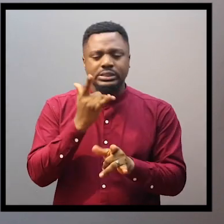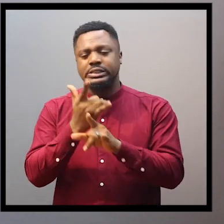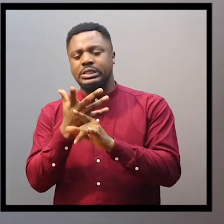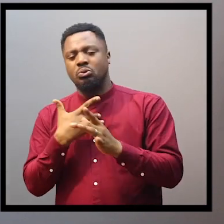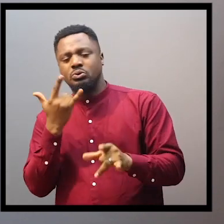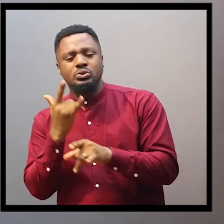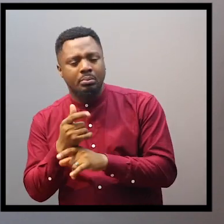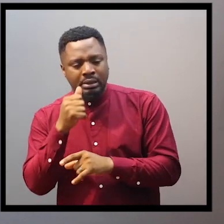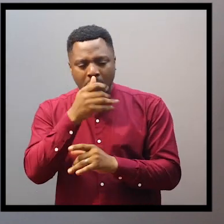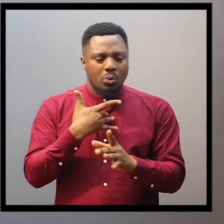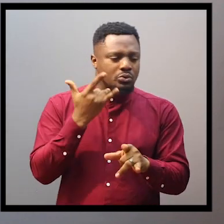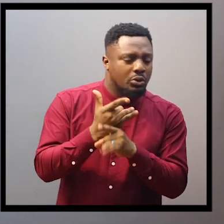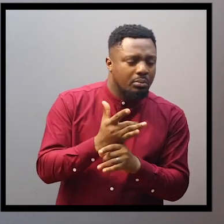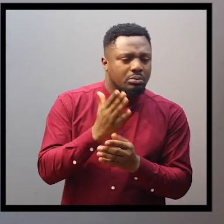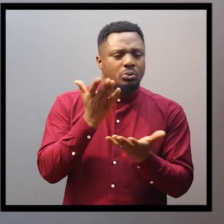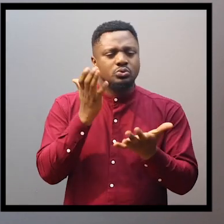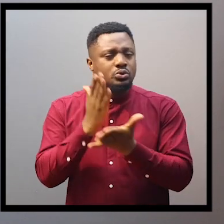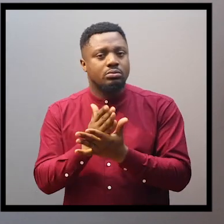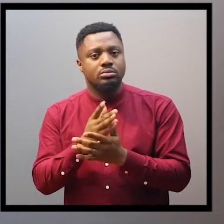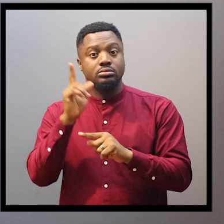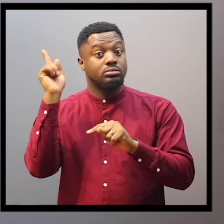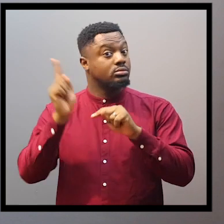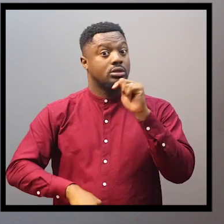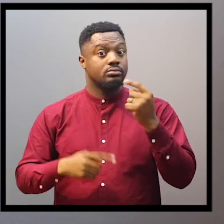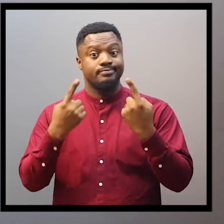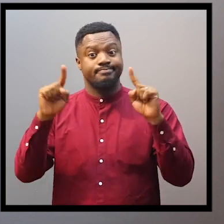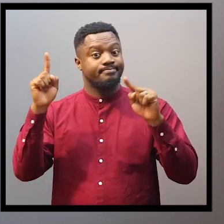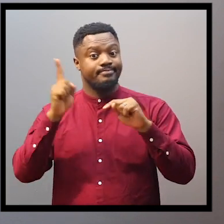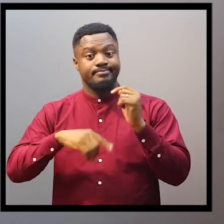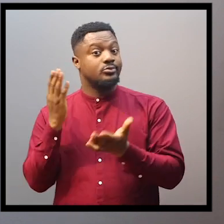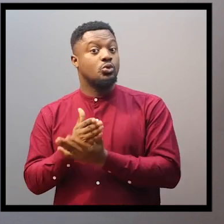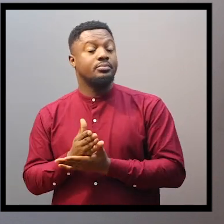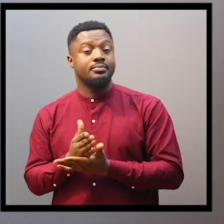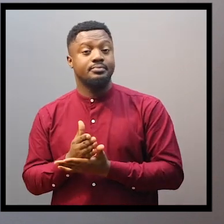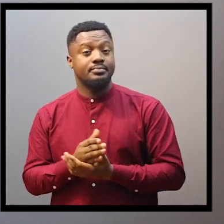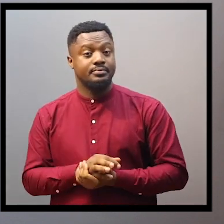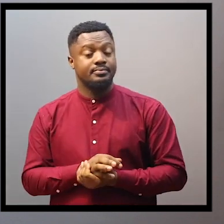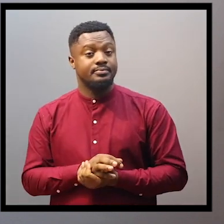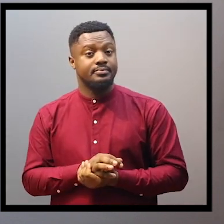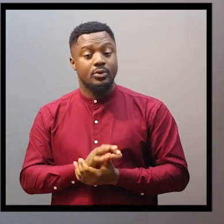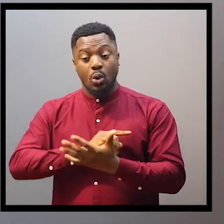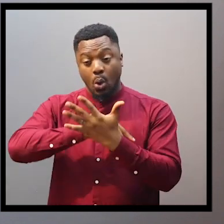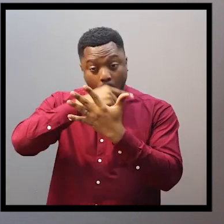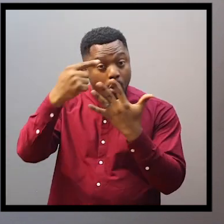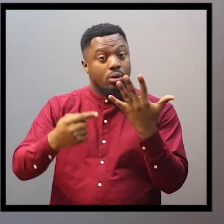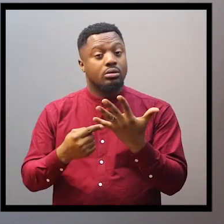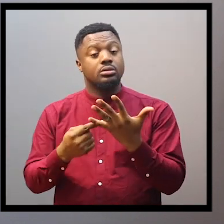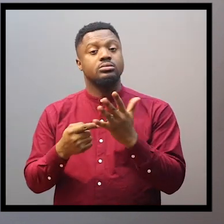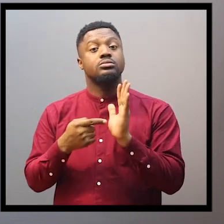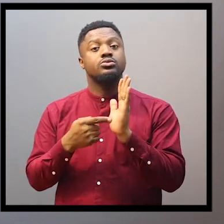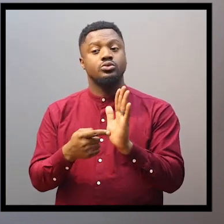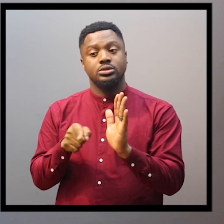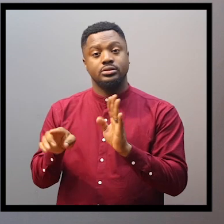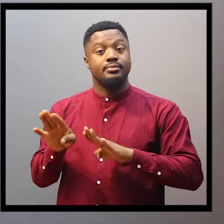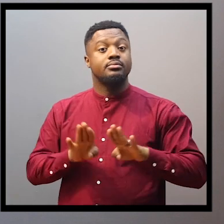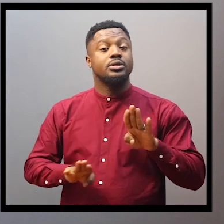the substance or stop this behavior, but may have been unsuccessful at these attempts as well. All these may